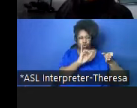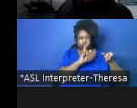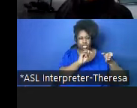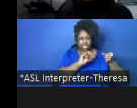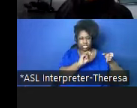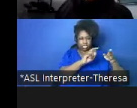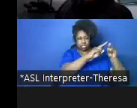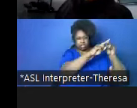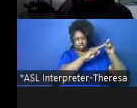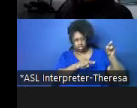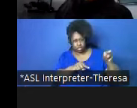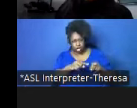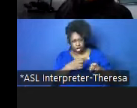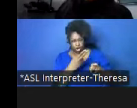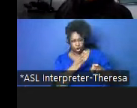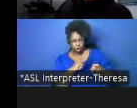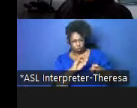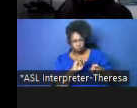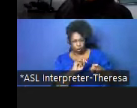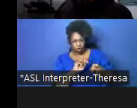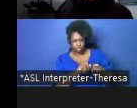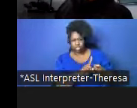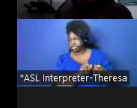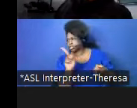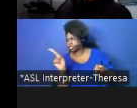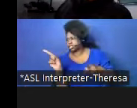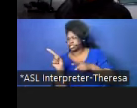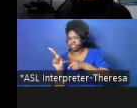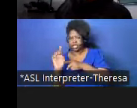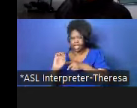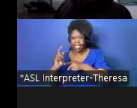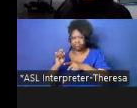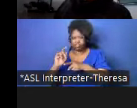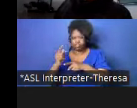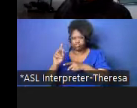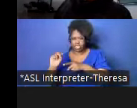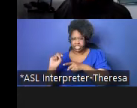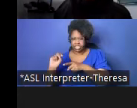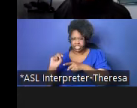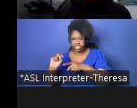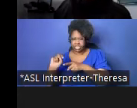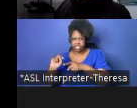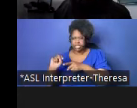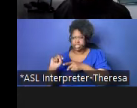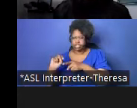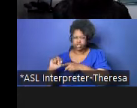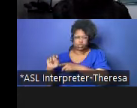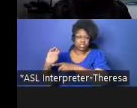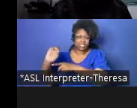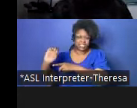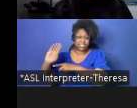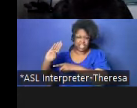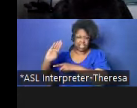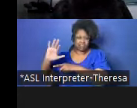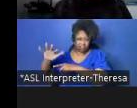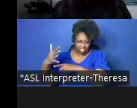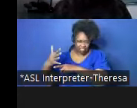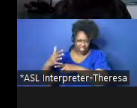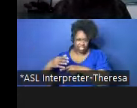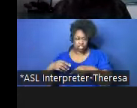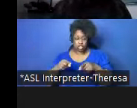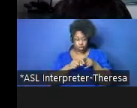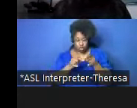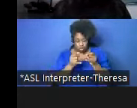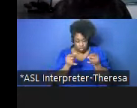to Evergreen, and along Hobart to East 5th Street. Has